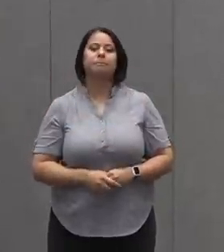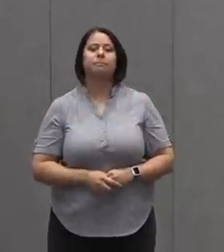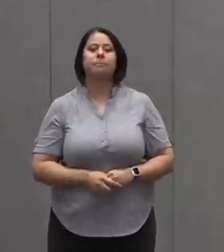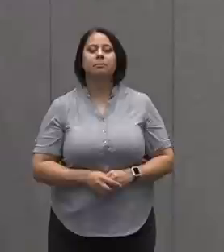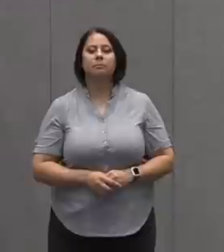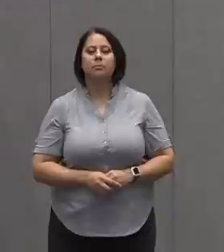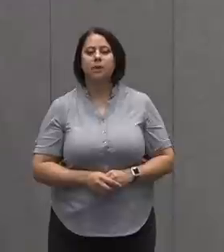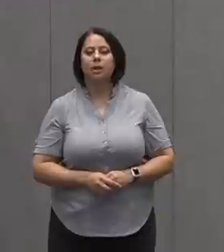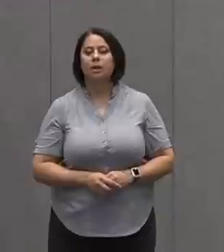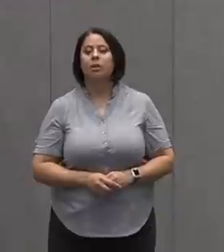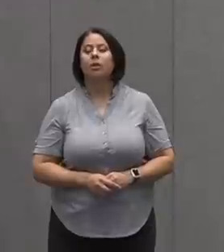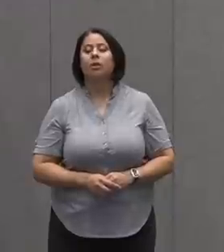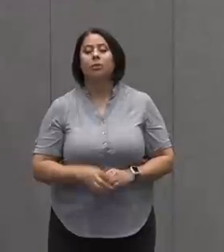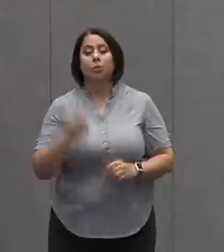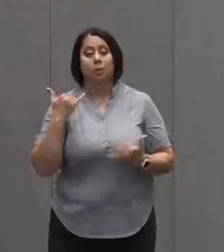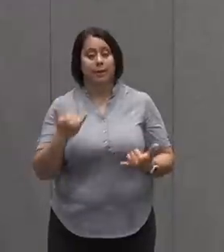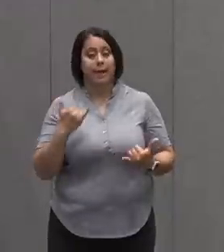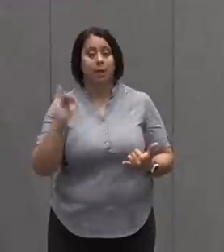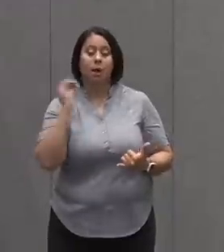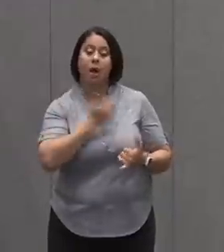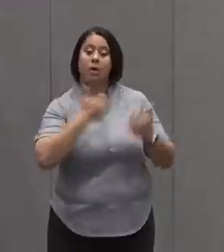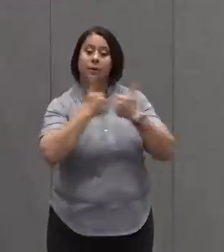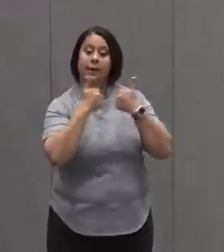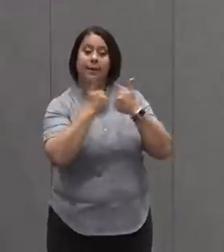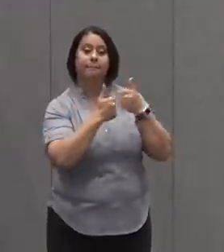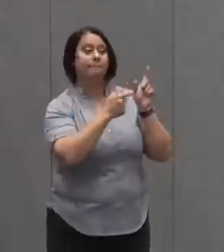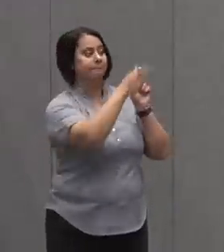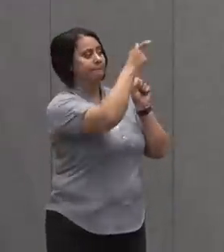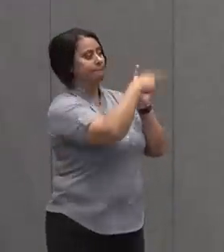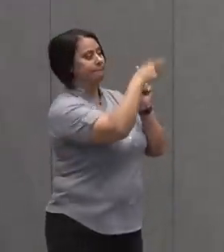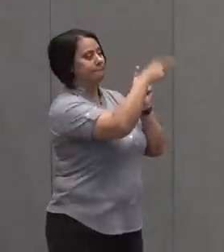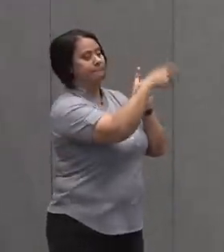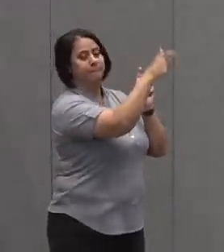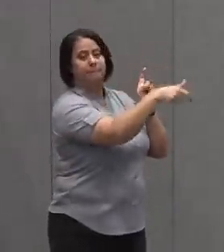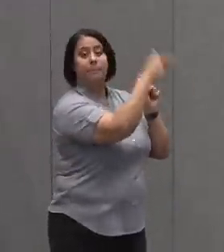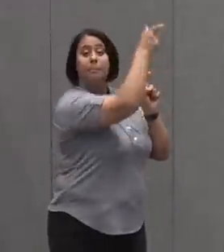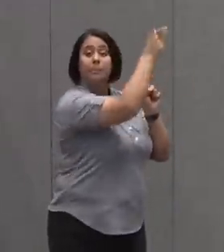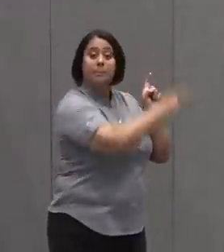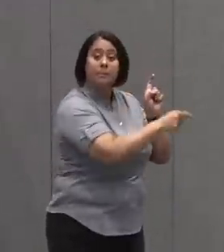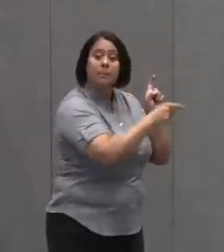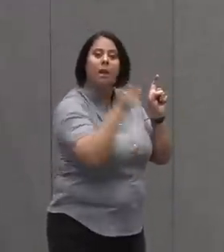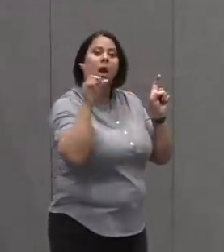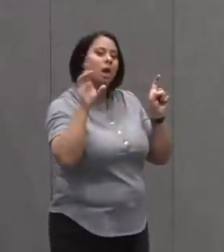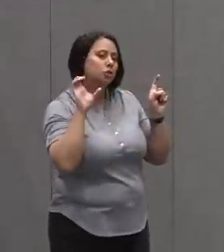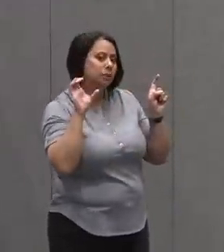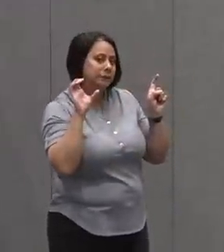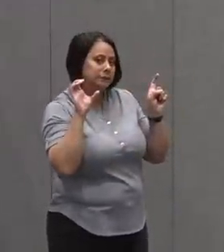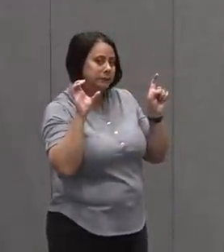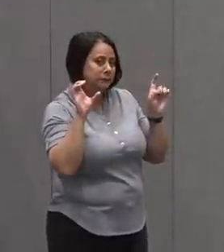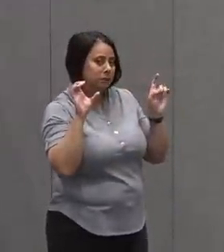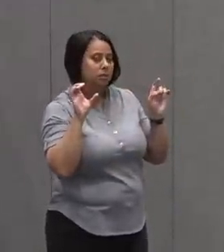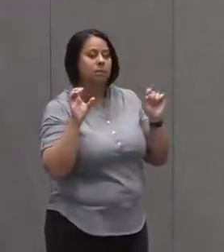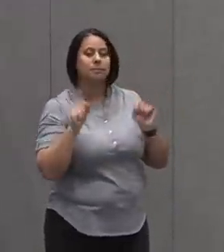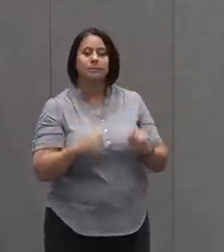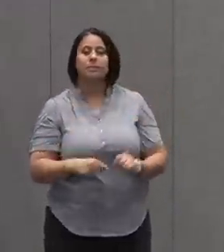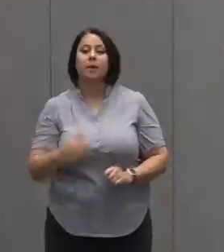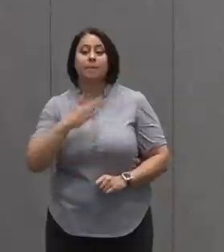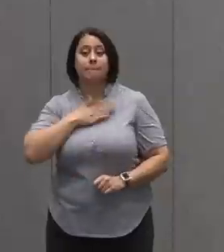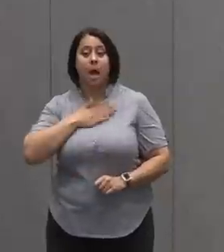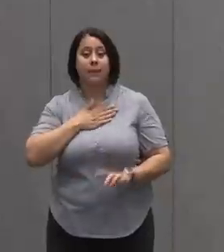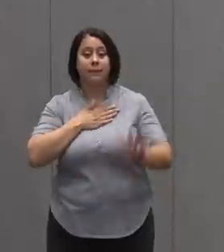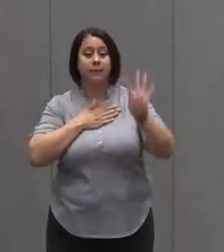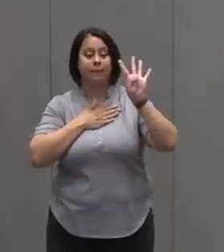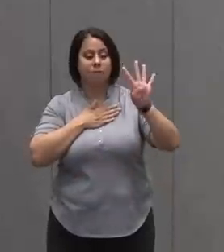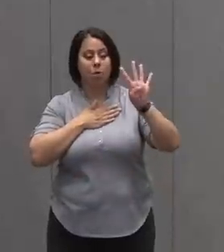So let me tell you, I just want to make sure I'm out of the way. So I have a 4, a